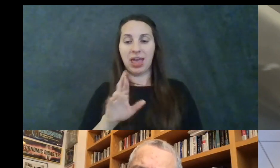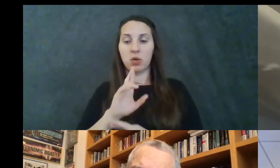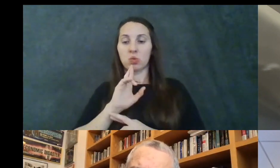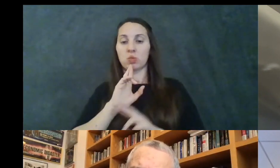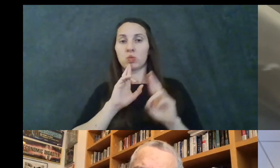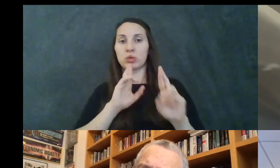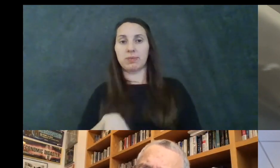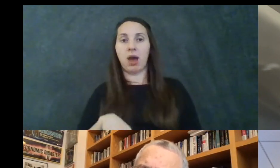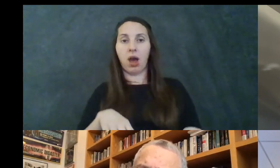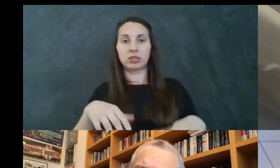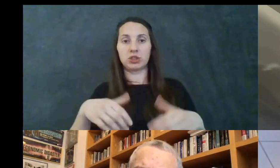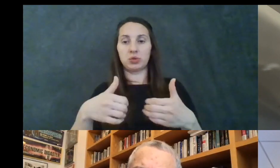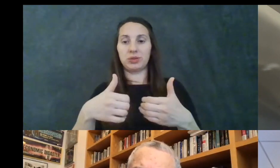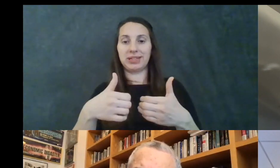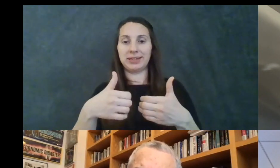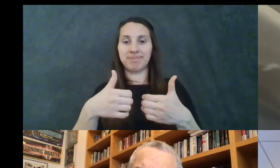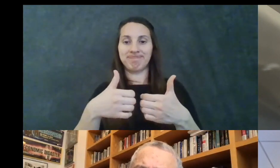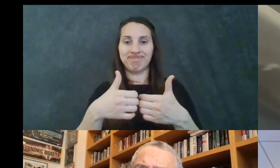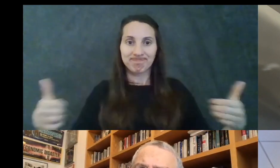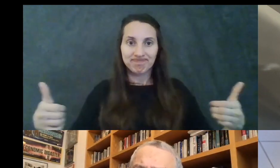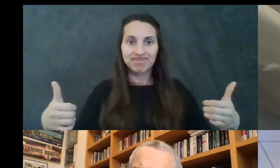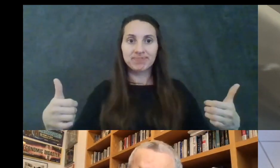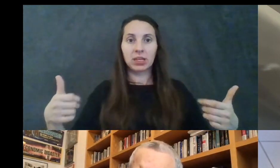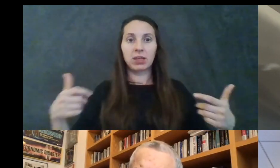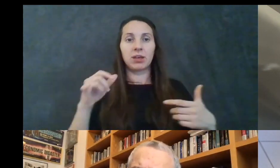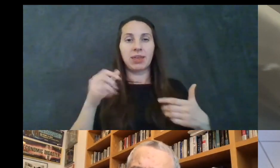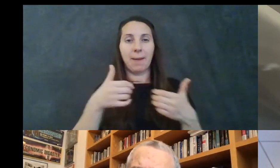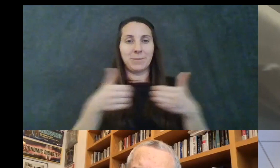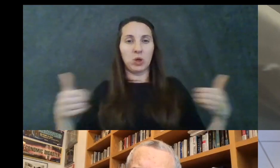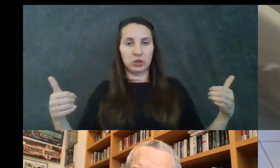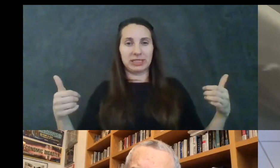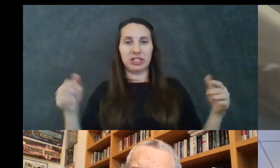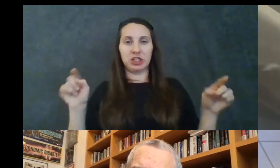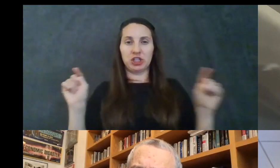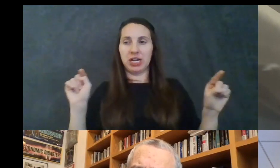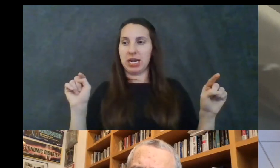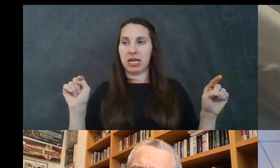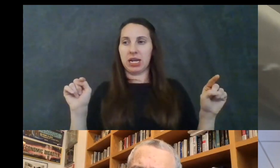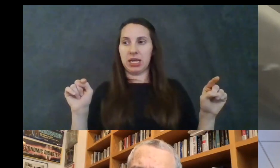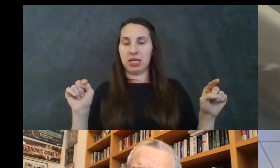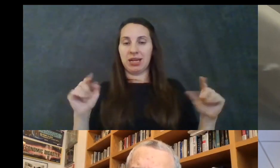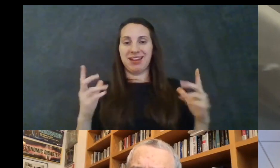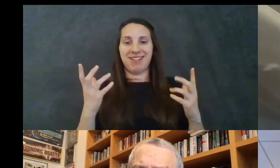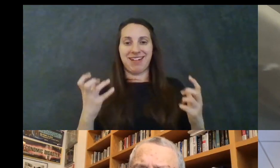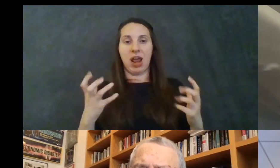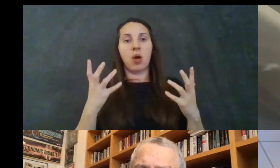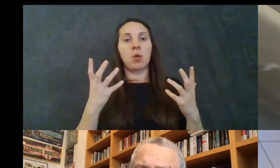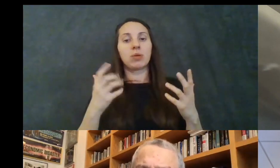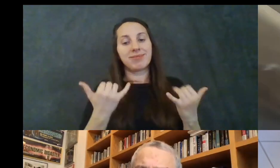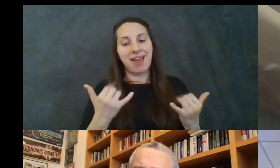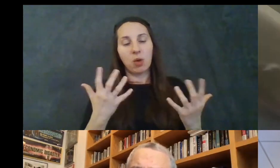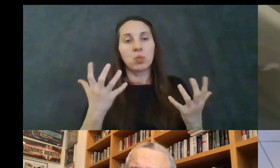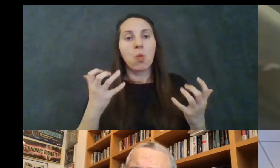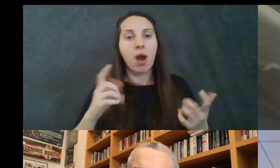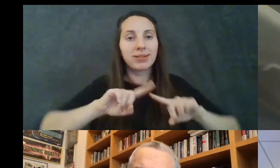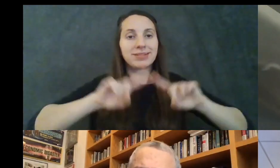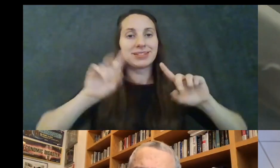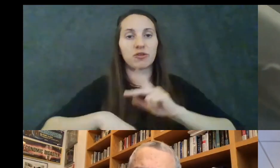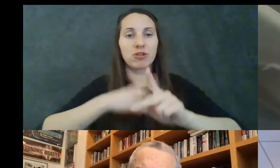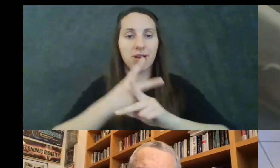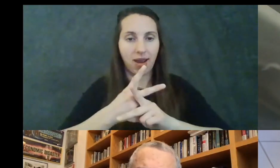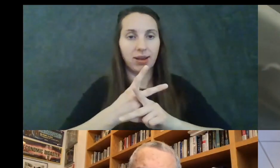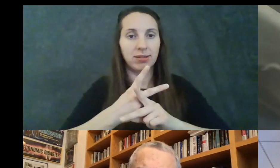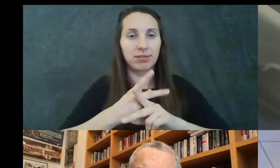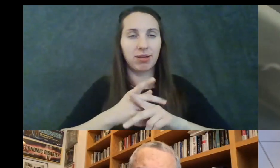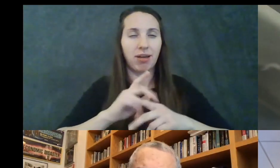divisiveness and wanting a different kind of politics, and ultimately put Biden over the line. Right. So we have 2 questions coming